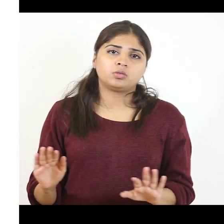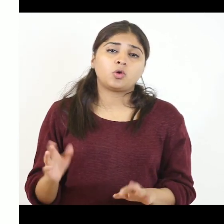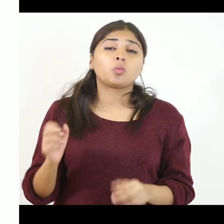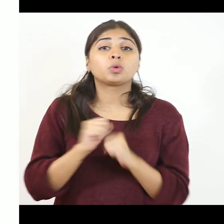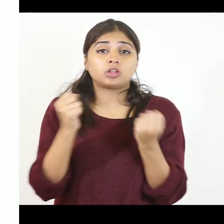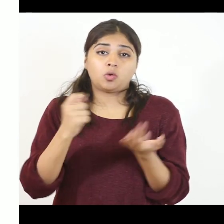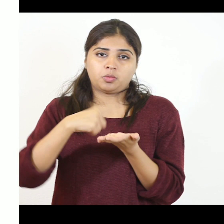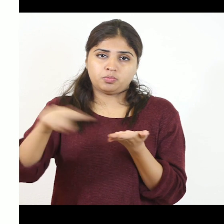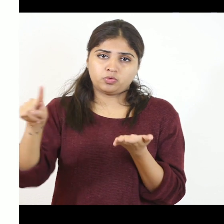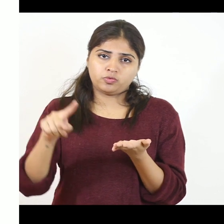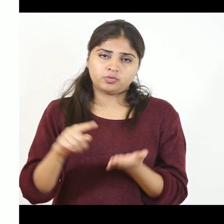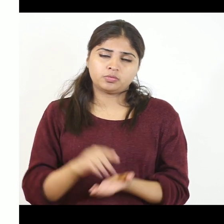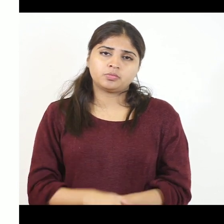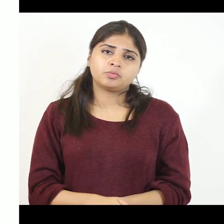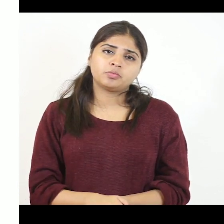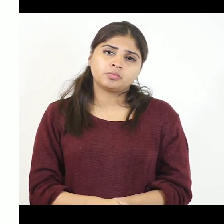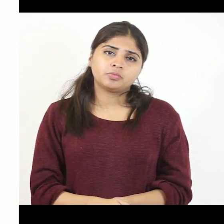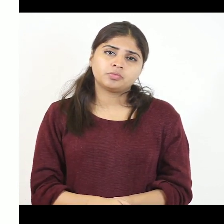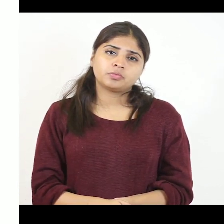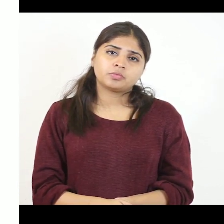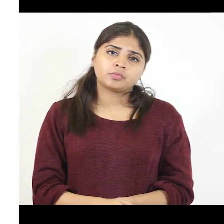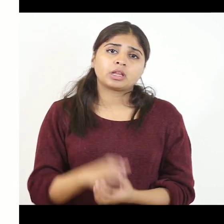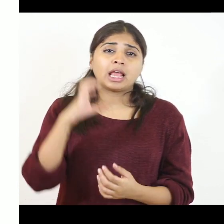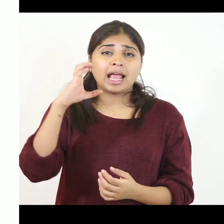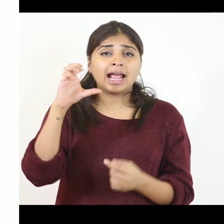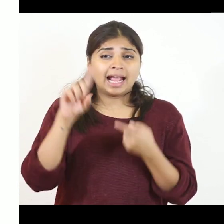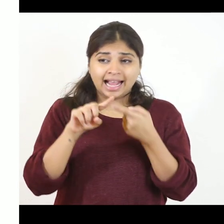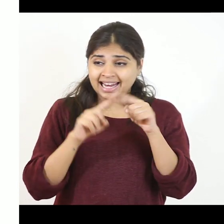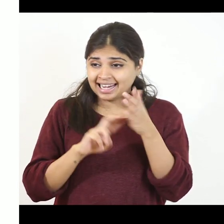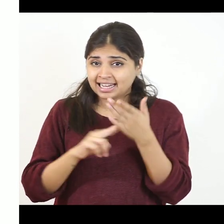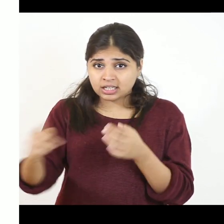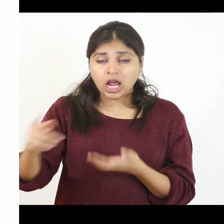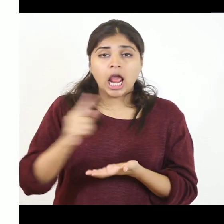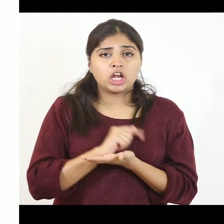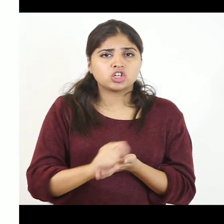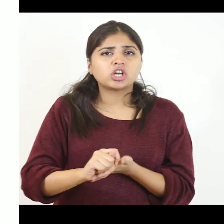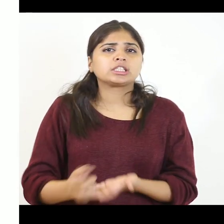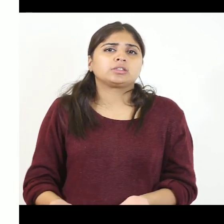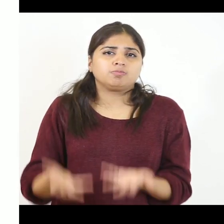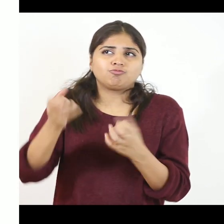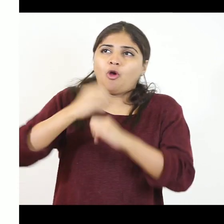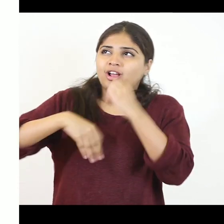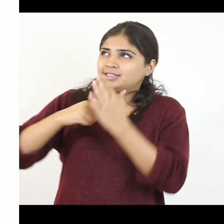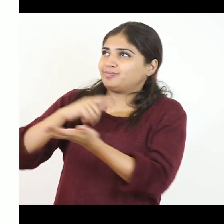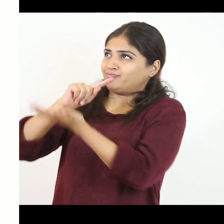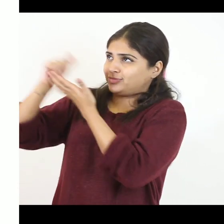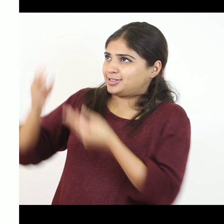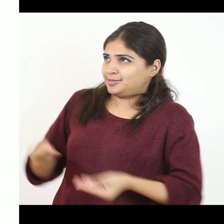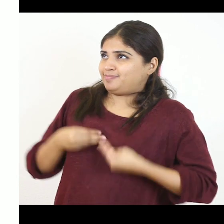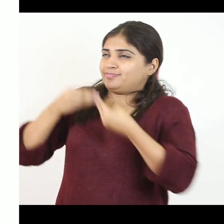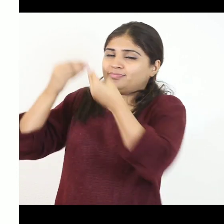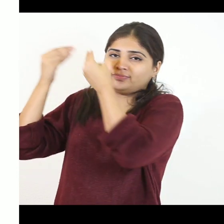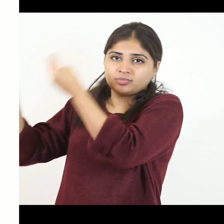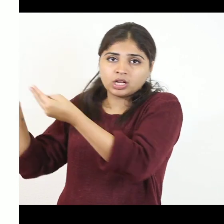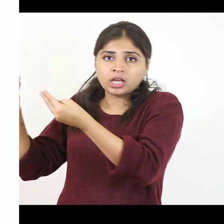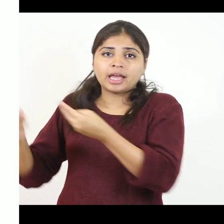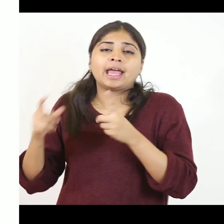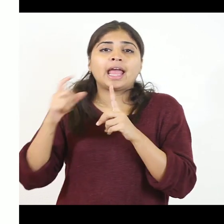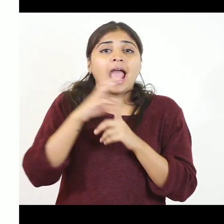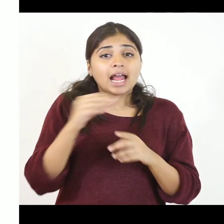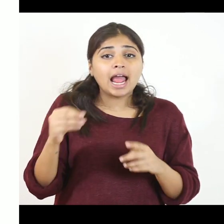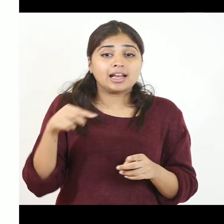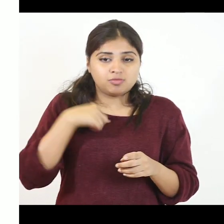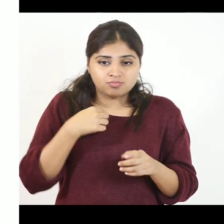or access. The client places a lot of trust in the organization and in the data entry